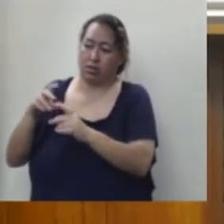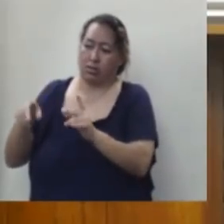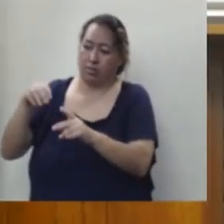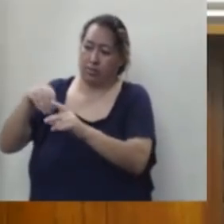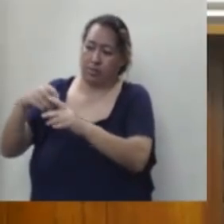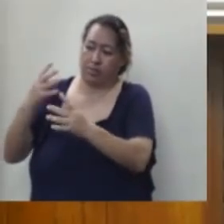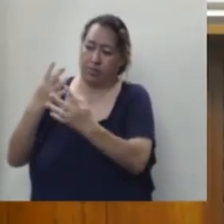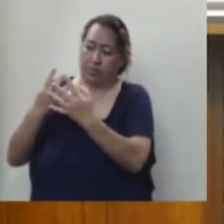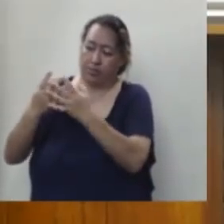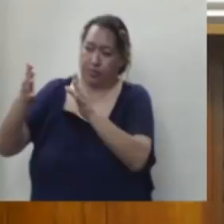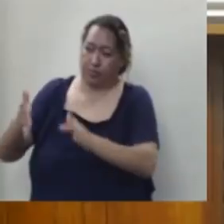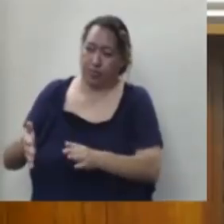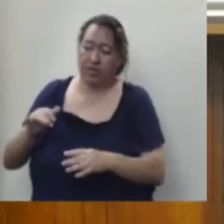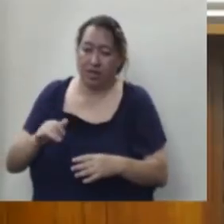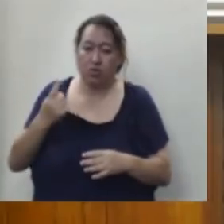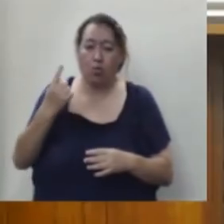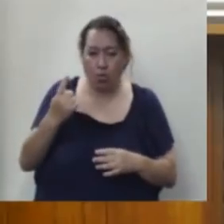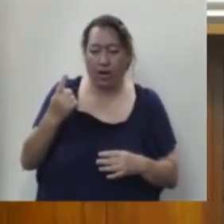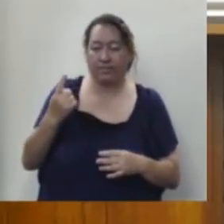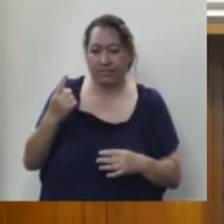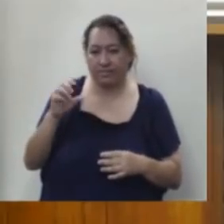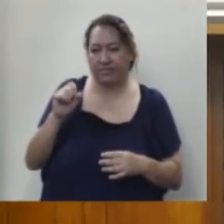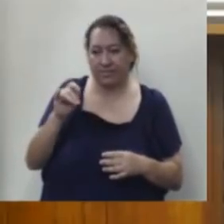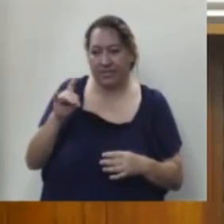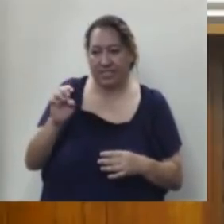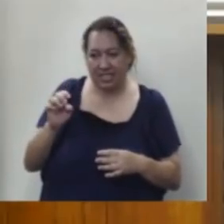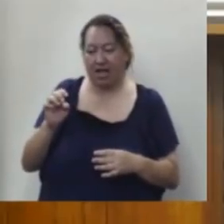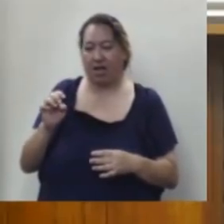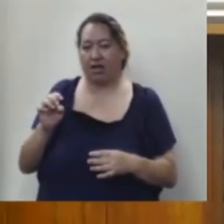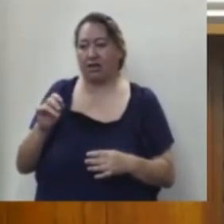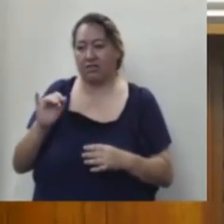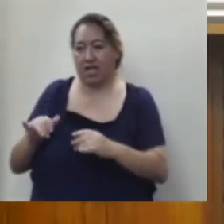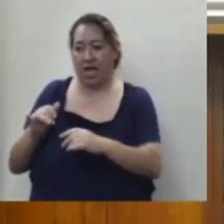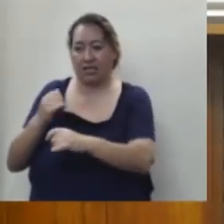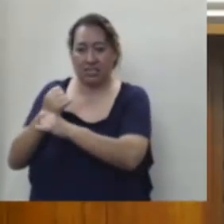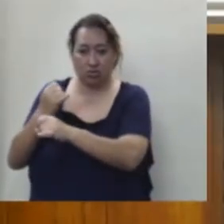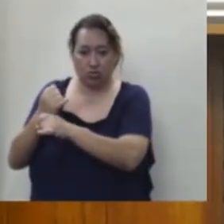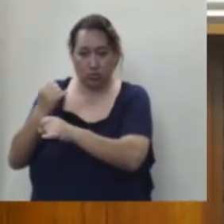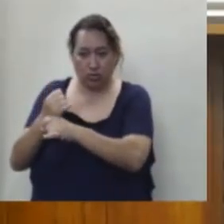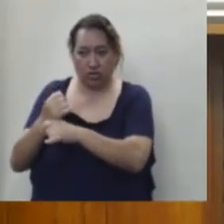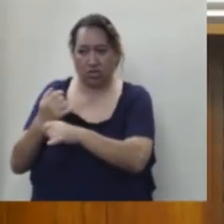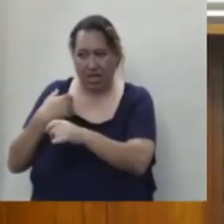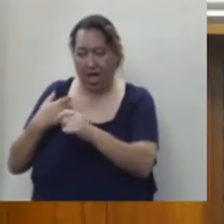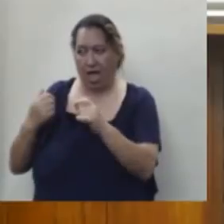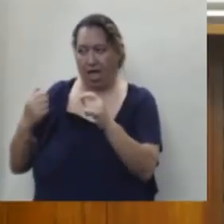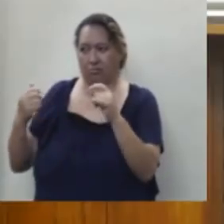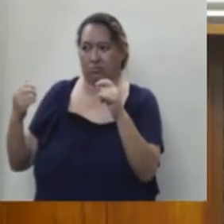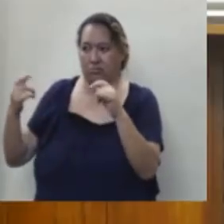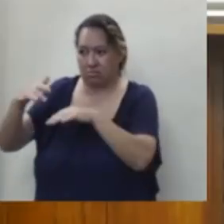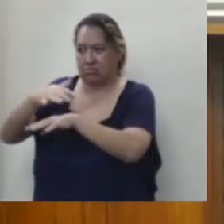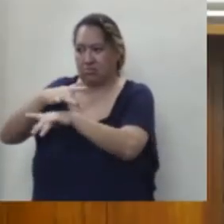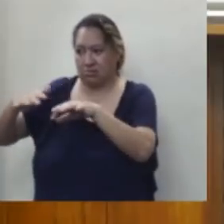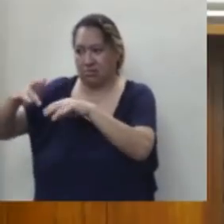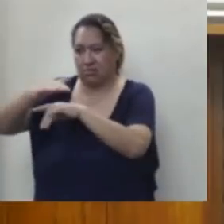one side of an institution where you have congregations of individuals, which is